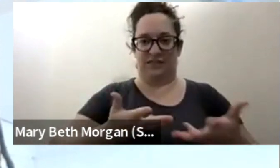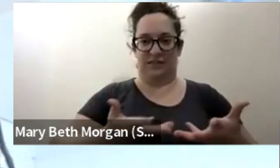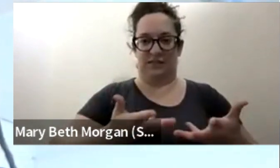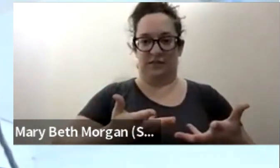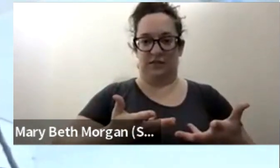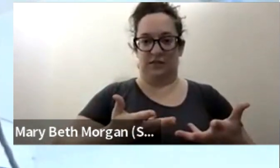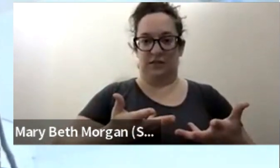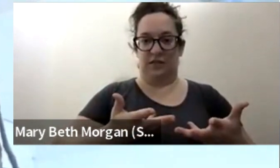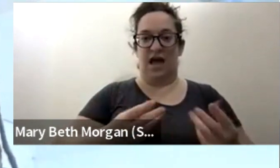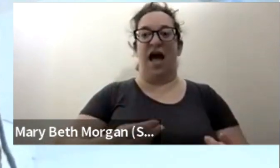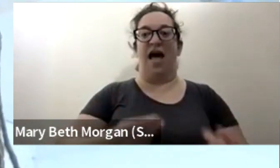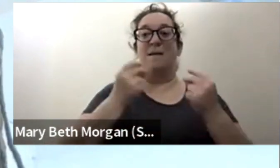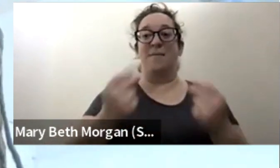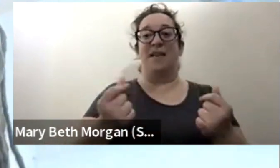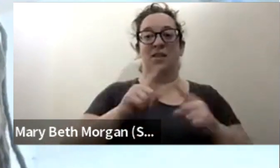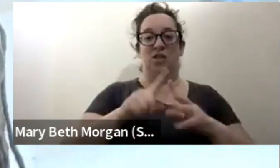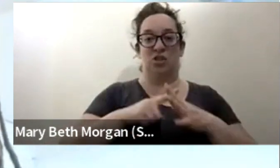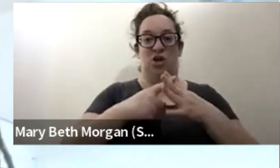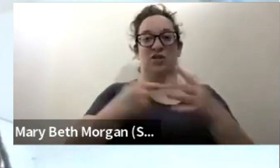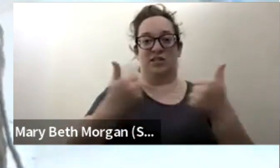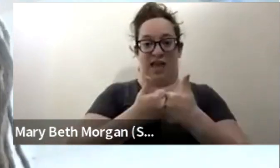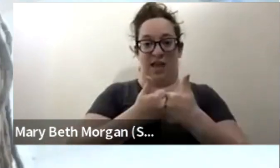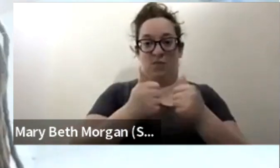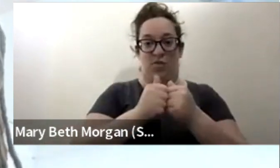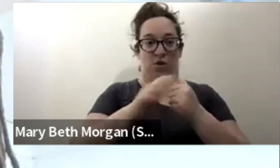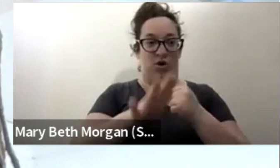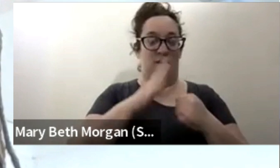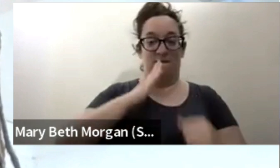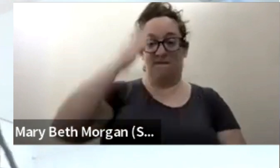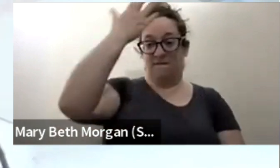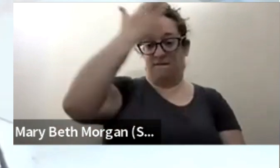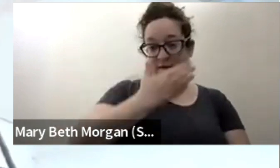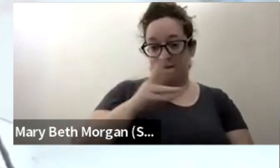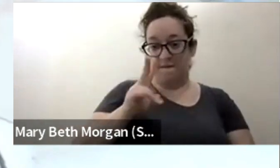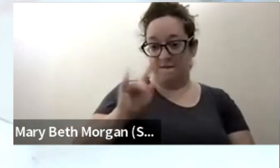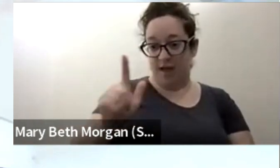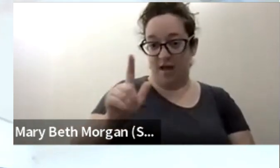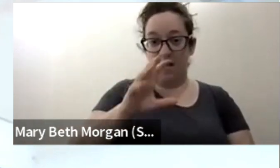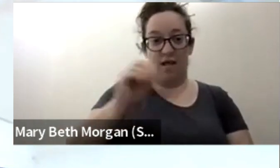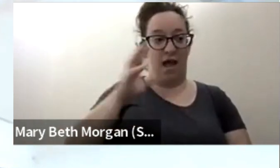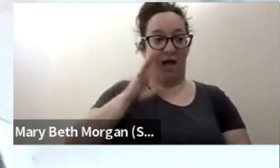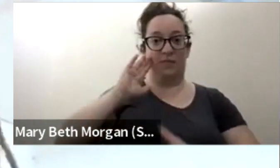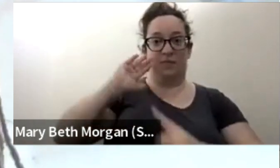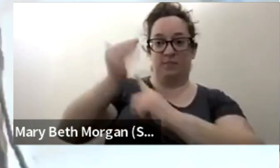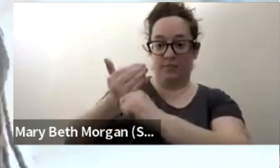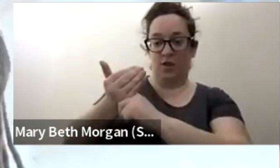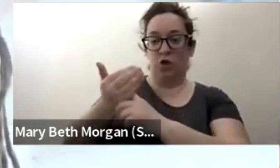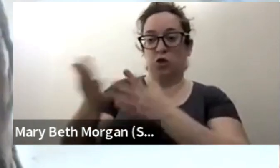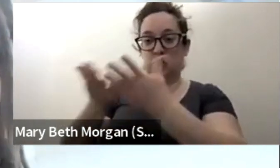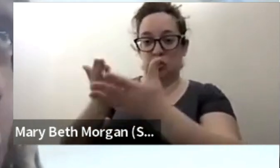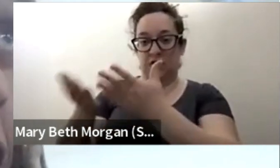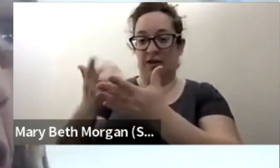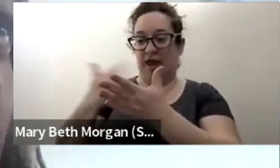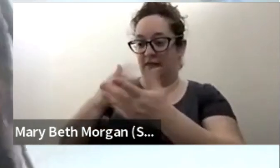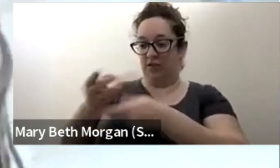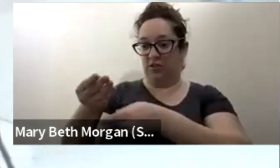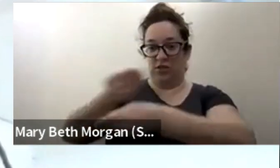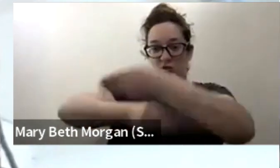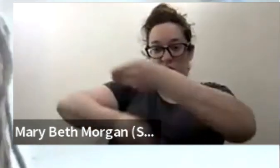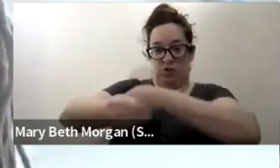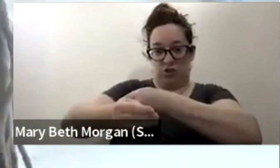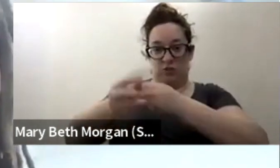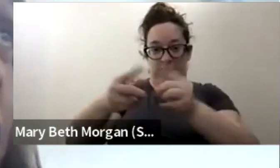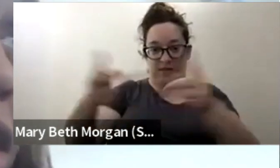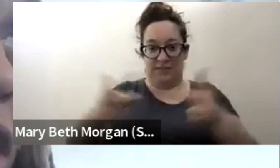Olivia's presence. And Olivia immediately starts playing games with her, puts on like a veil and puts it on her servant